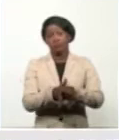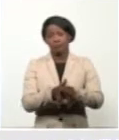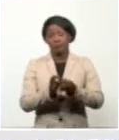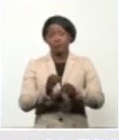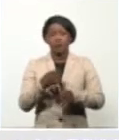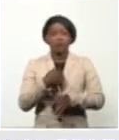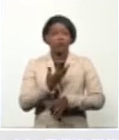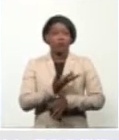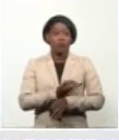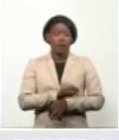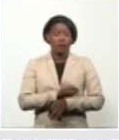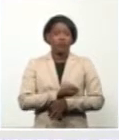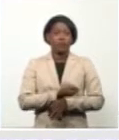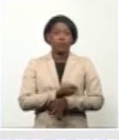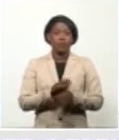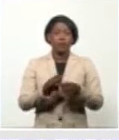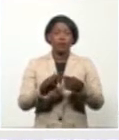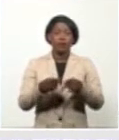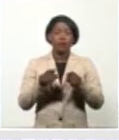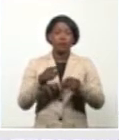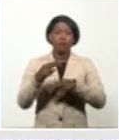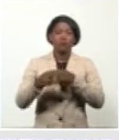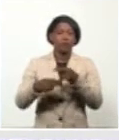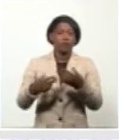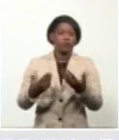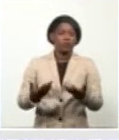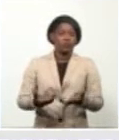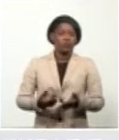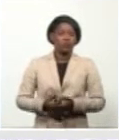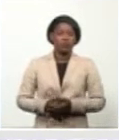rate of 4.17%.